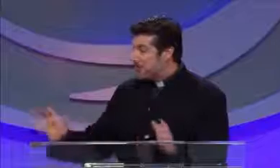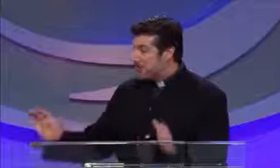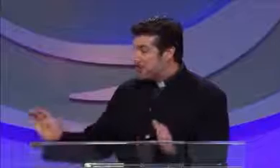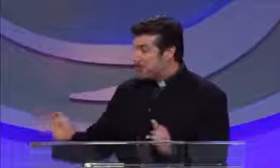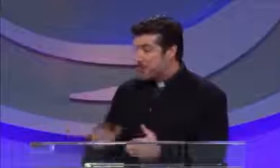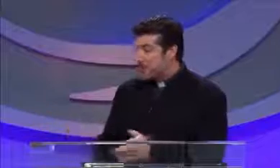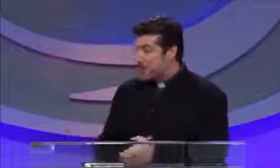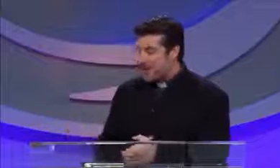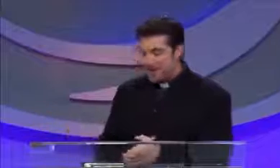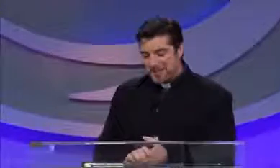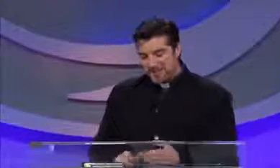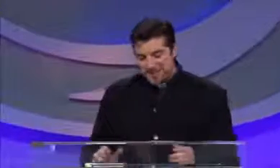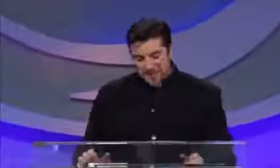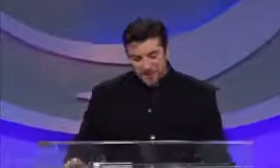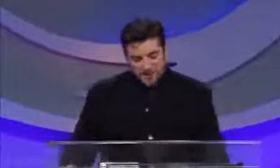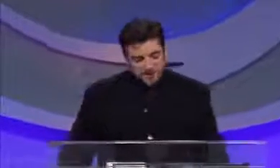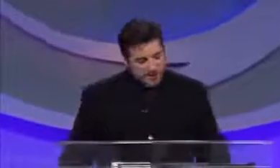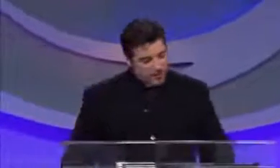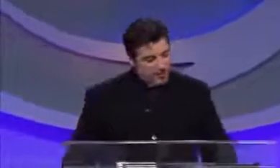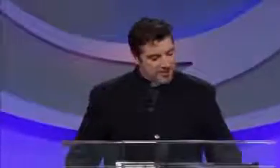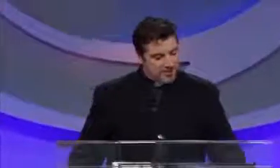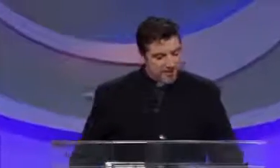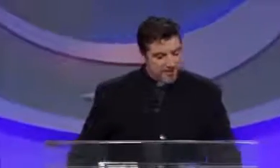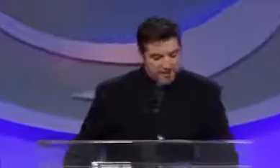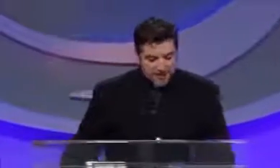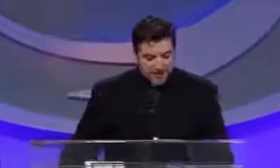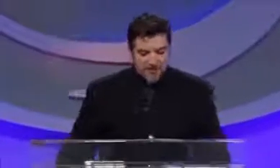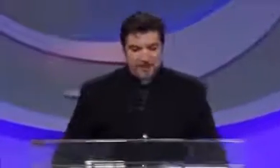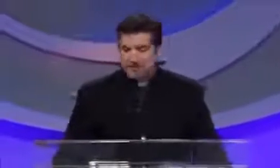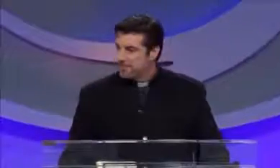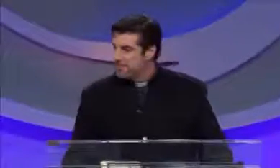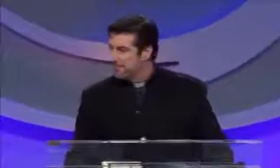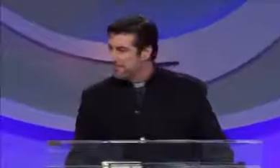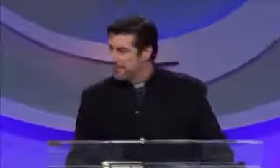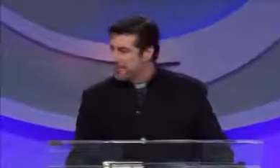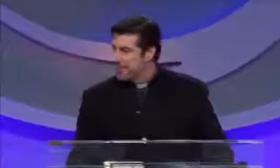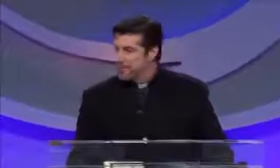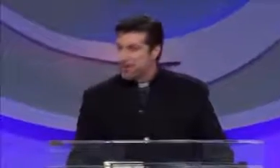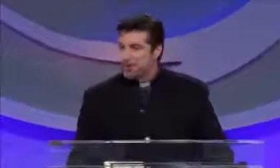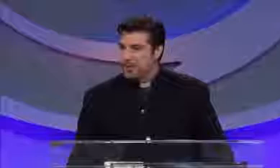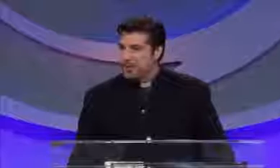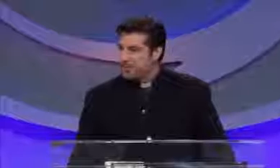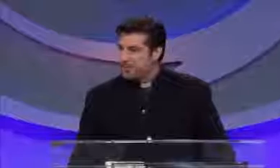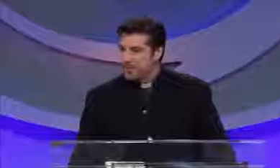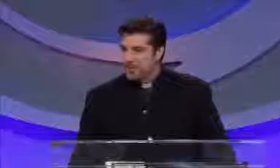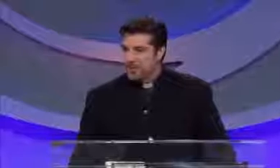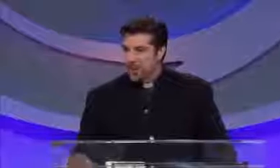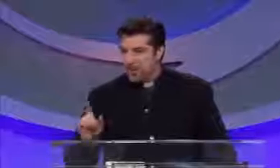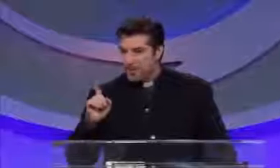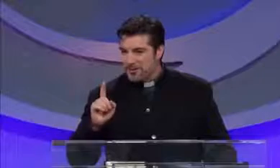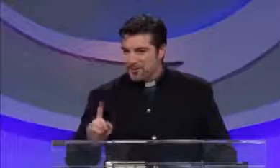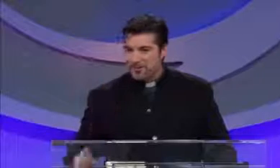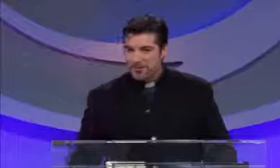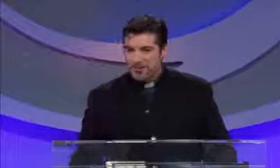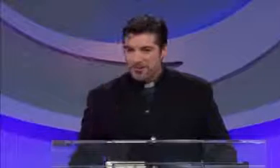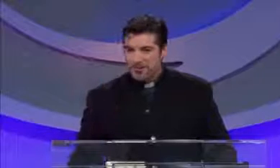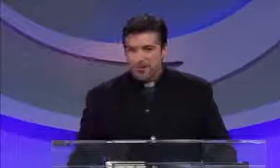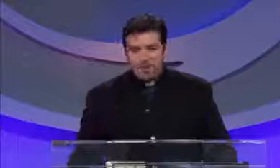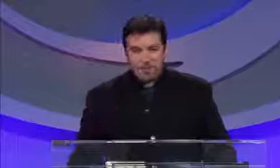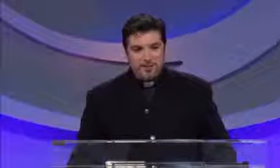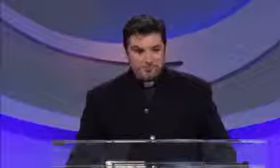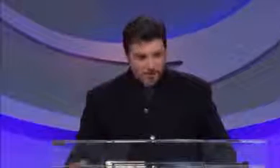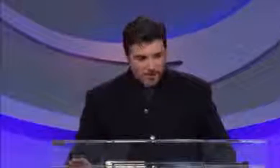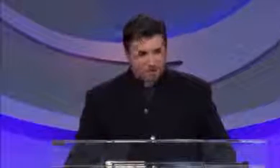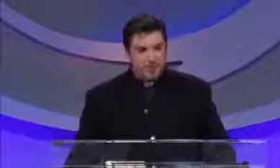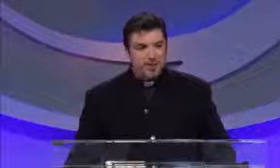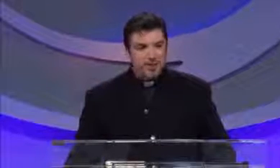bedroom. Nobody knew about this prayer. We said, Lord, if you want us to leave South Africa, we will leave on one condition,